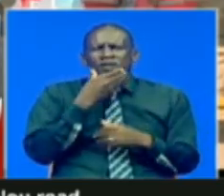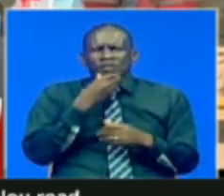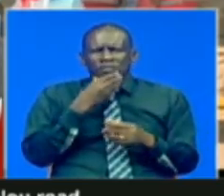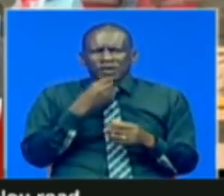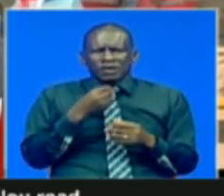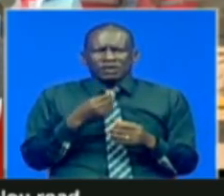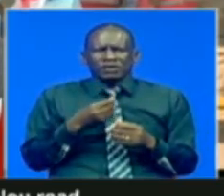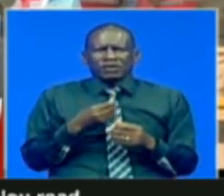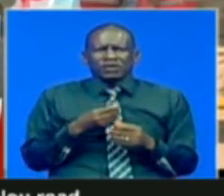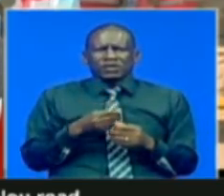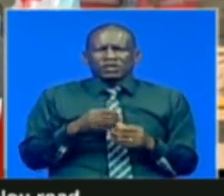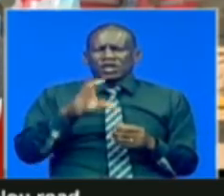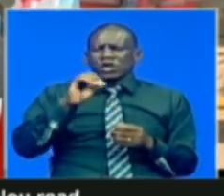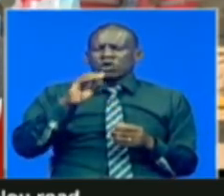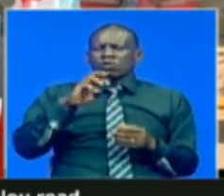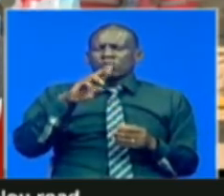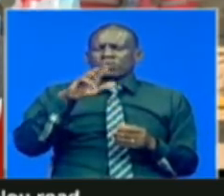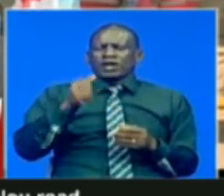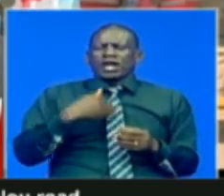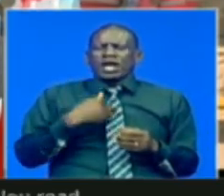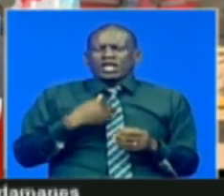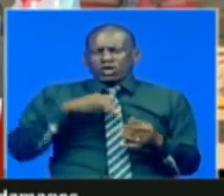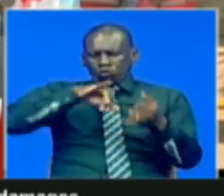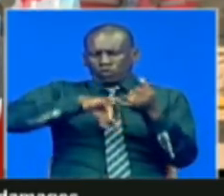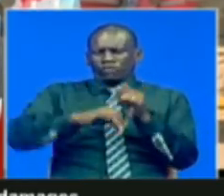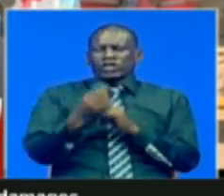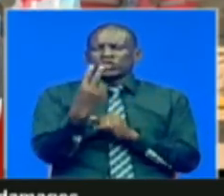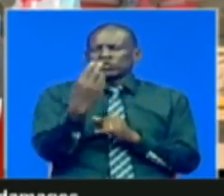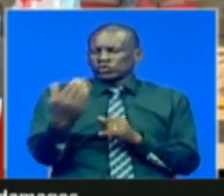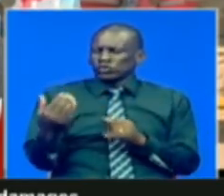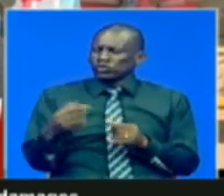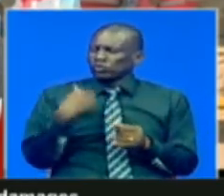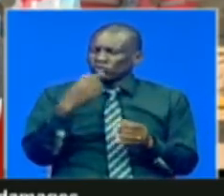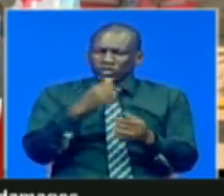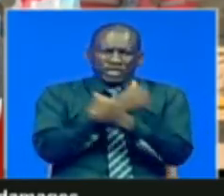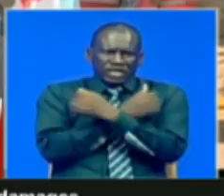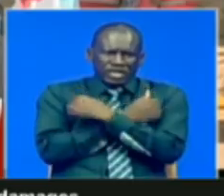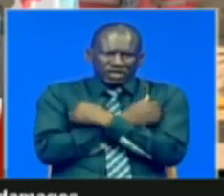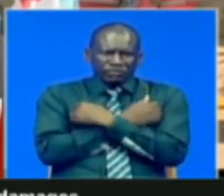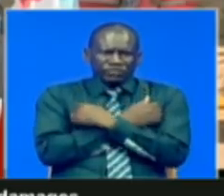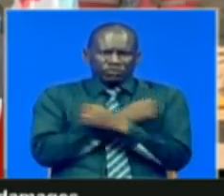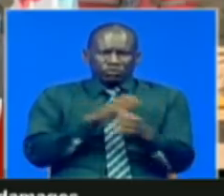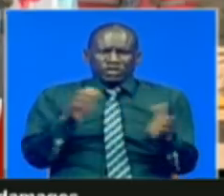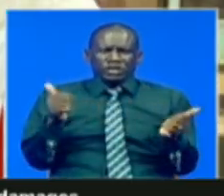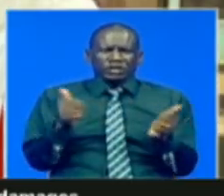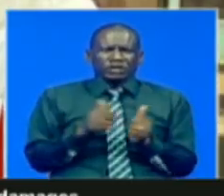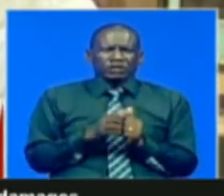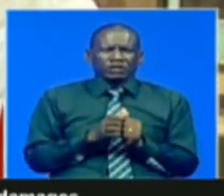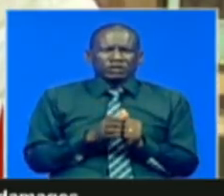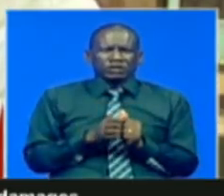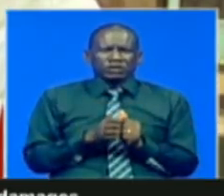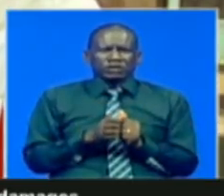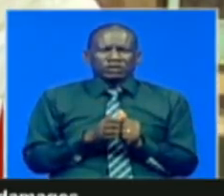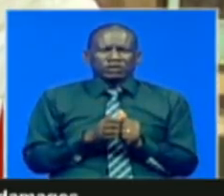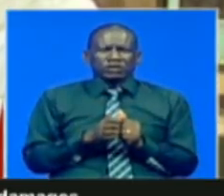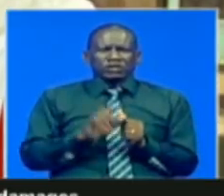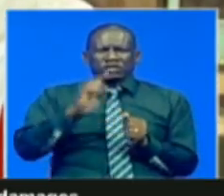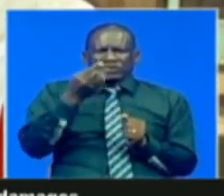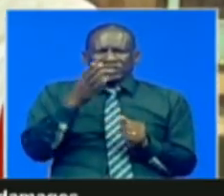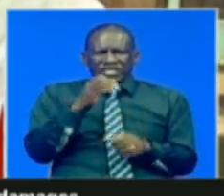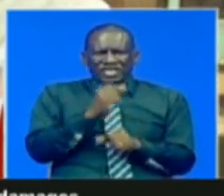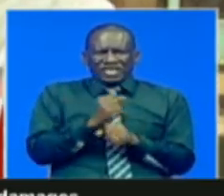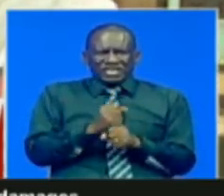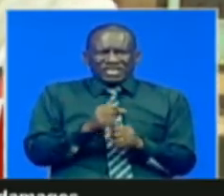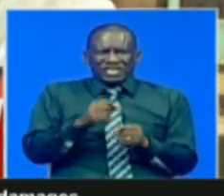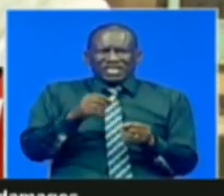a wife and two children whom he loved. With a passion. First thing I did was to send